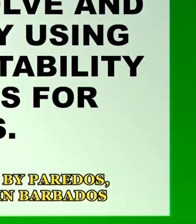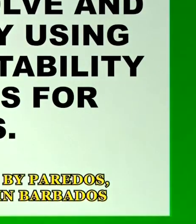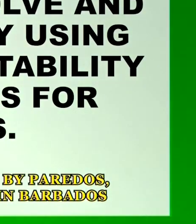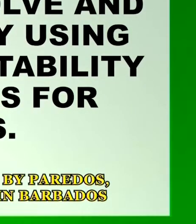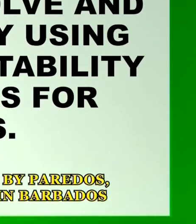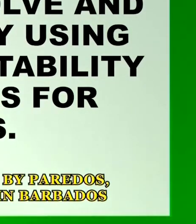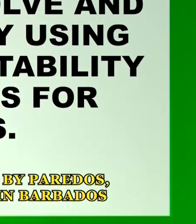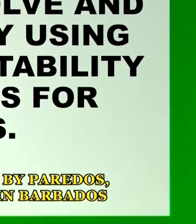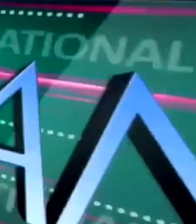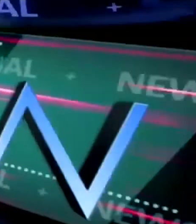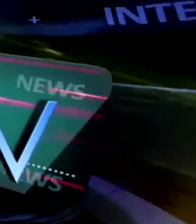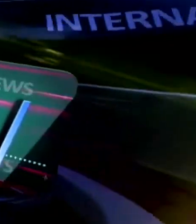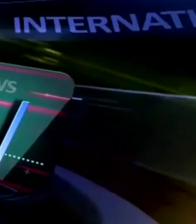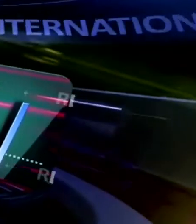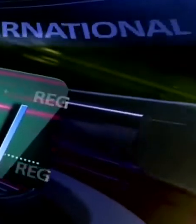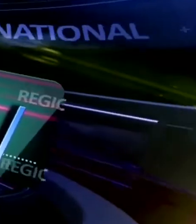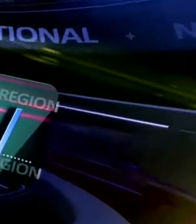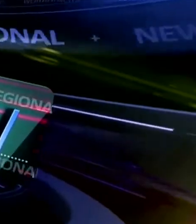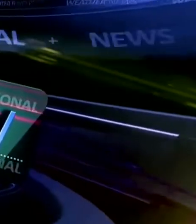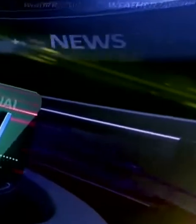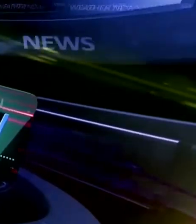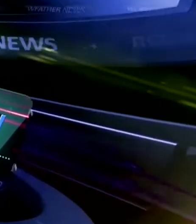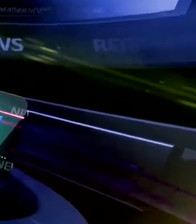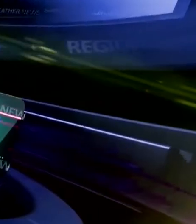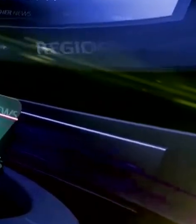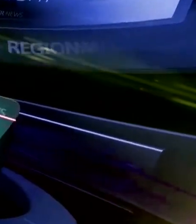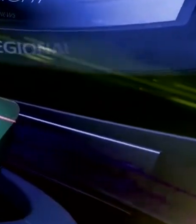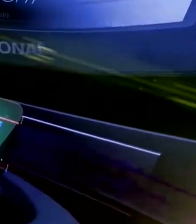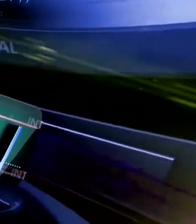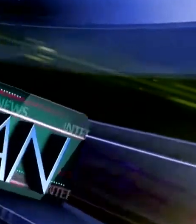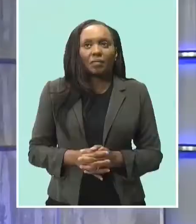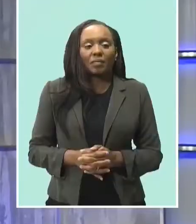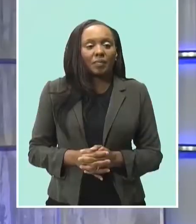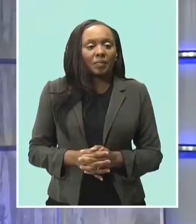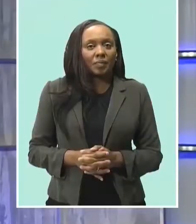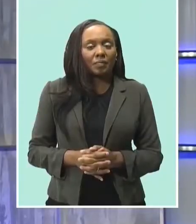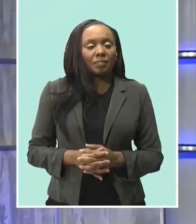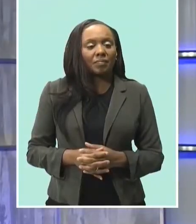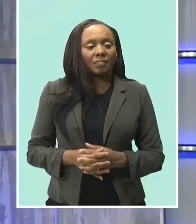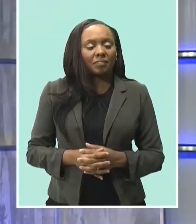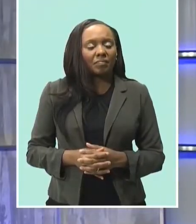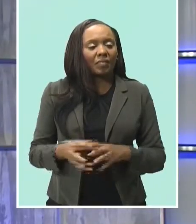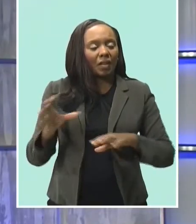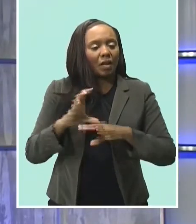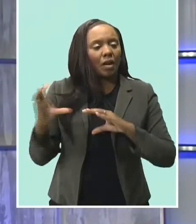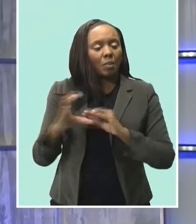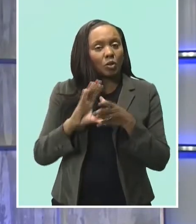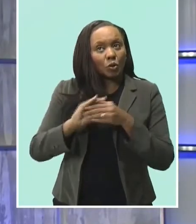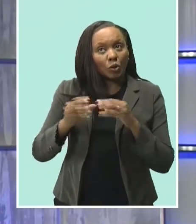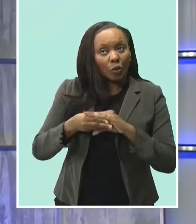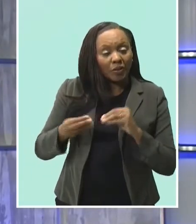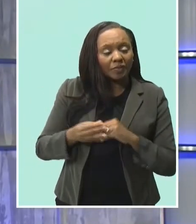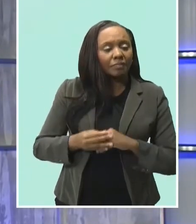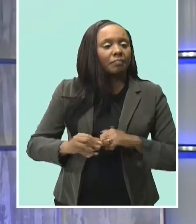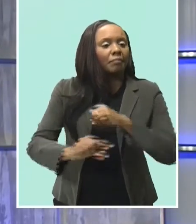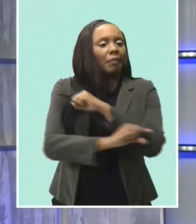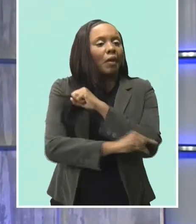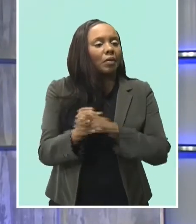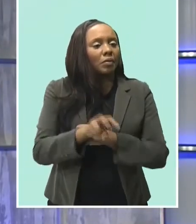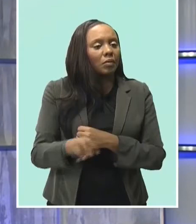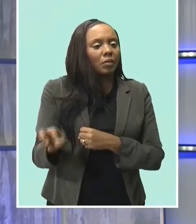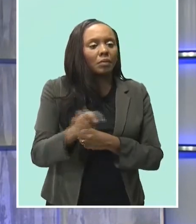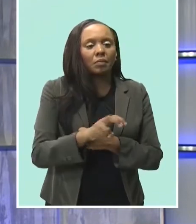right? An additional 75 cows are expected to arrive during the night. The cows will be distributed among 4 dairy farmers.